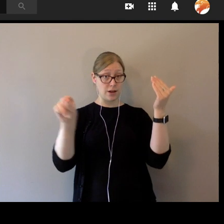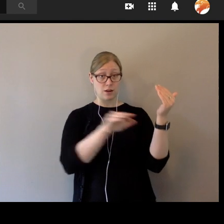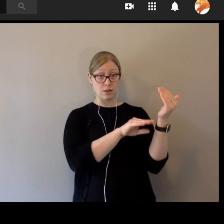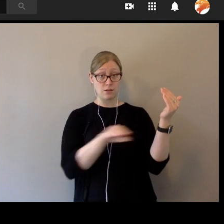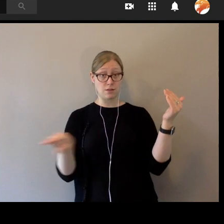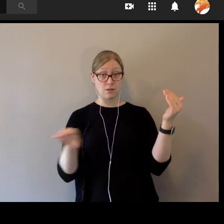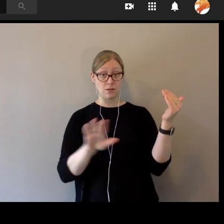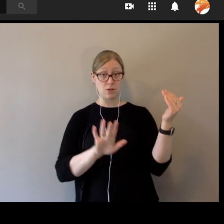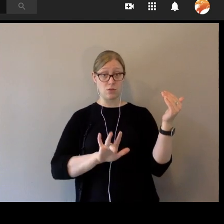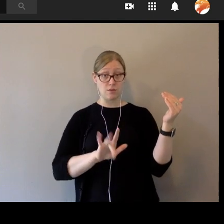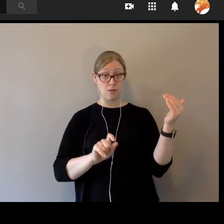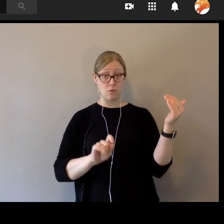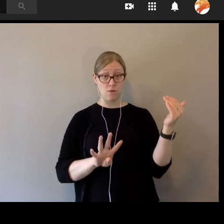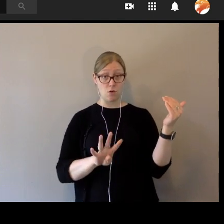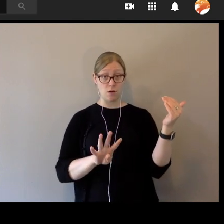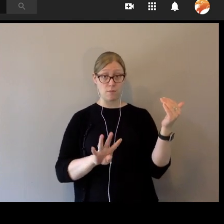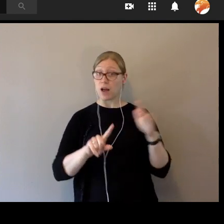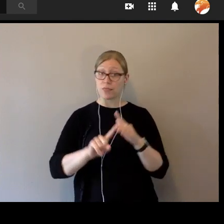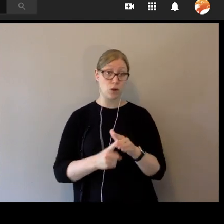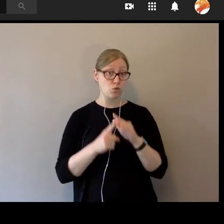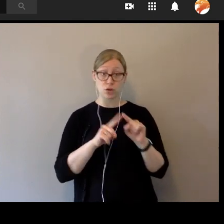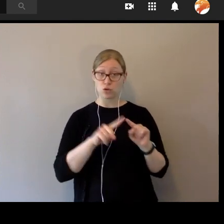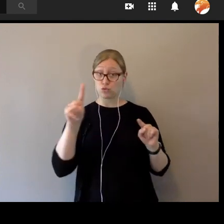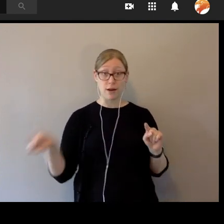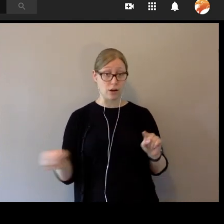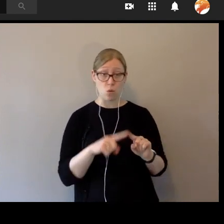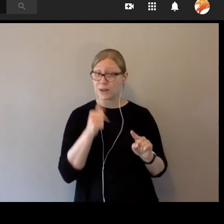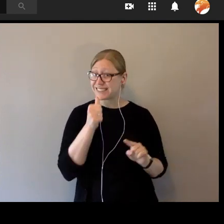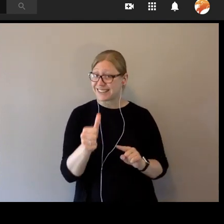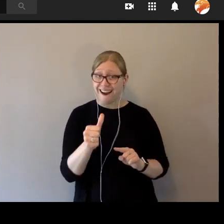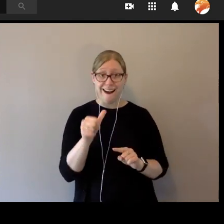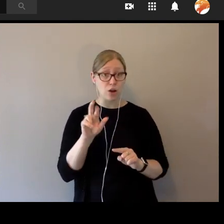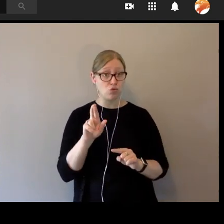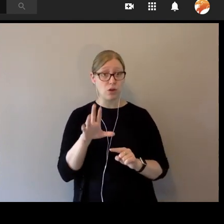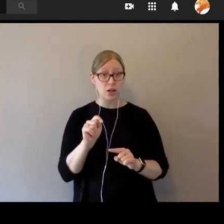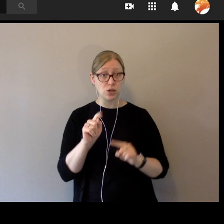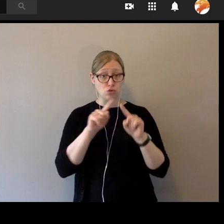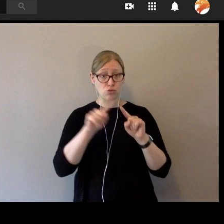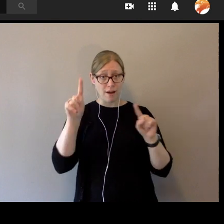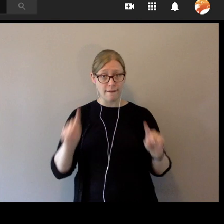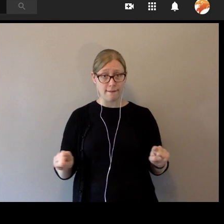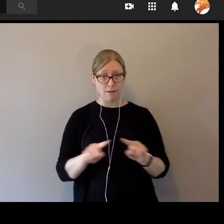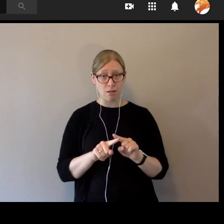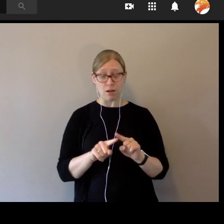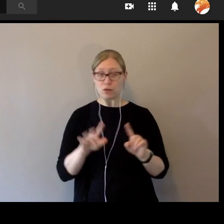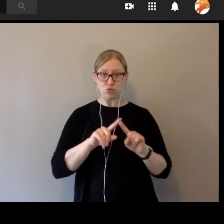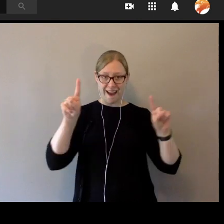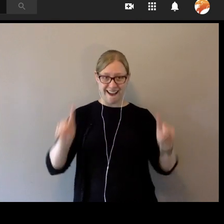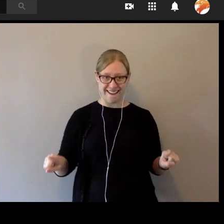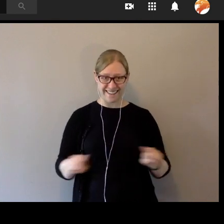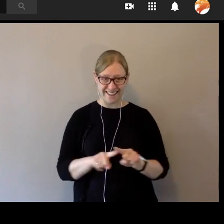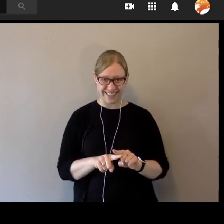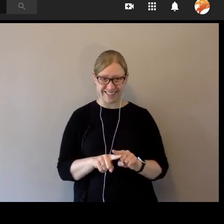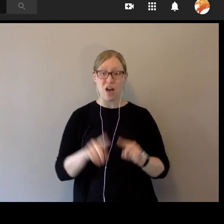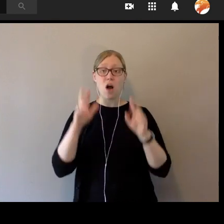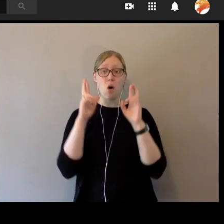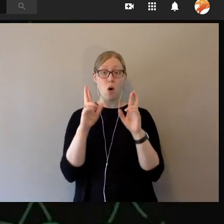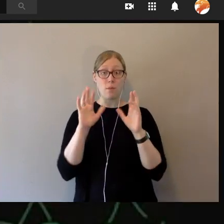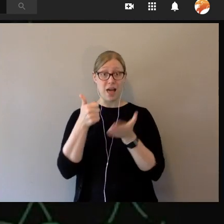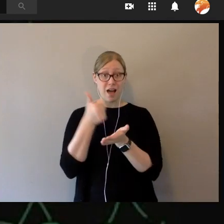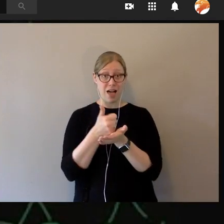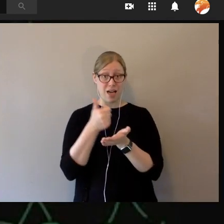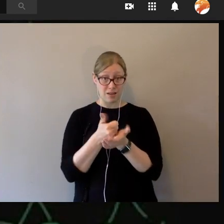original triangle was not a right triangle. Hope that helps. When you do problem 2, this should be the way you do it.